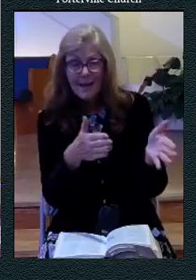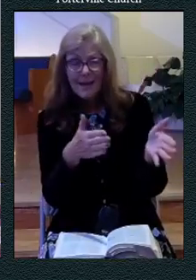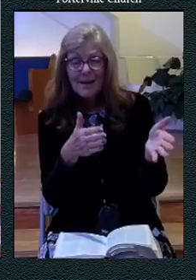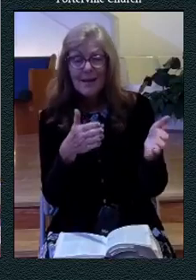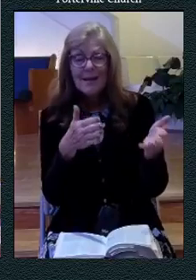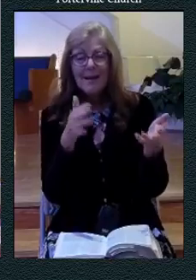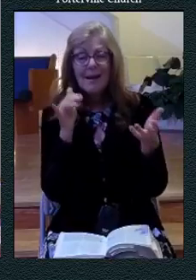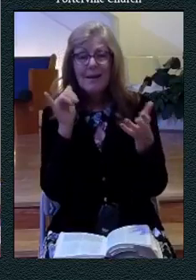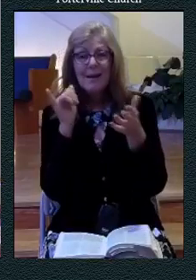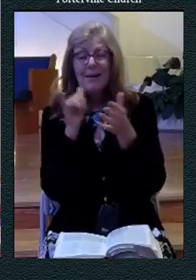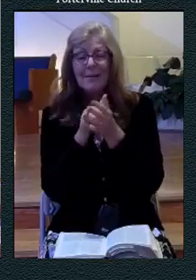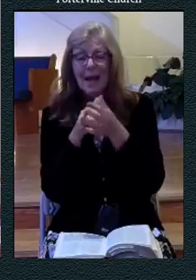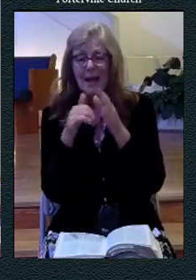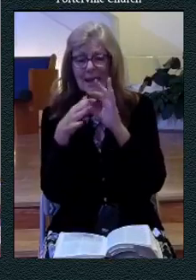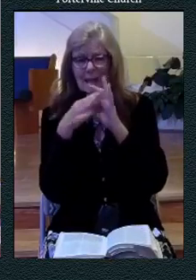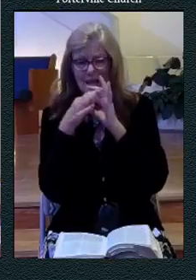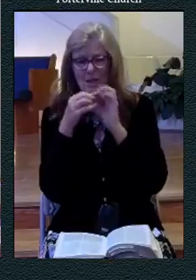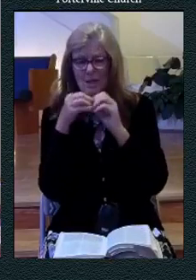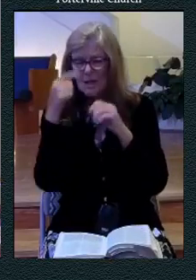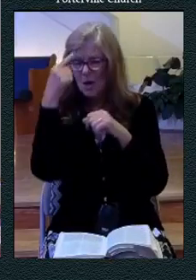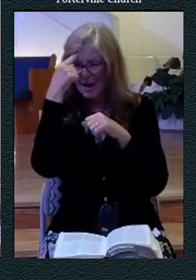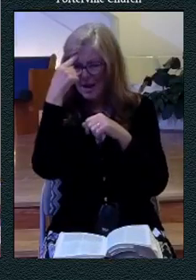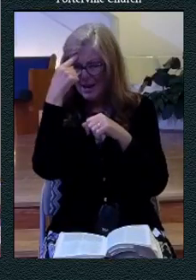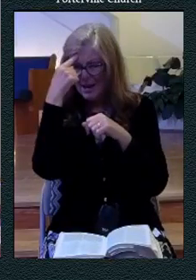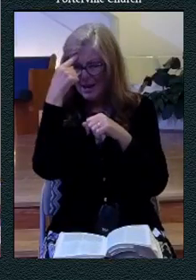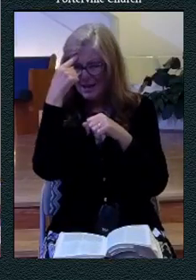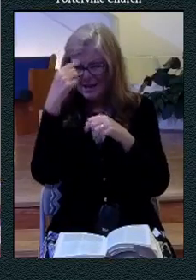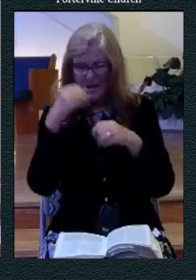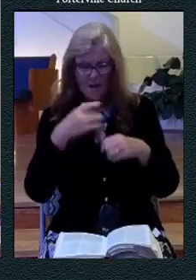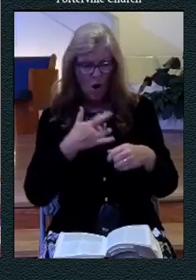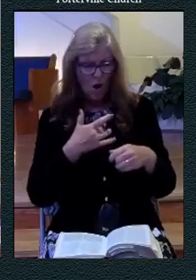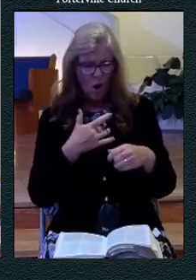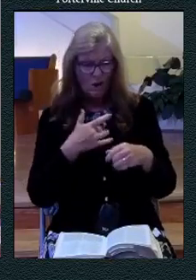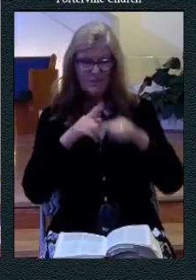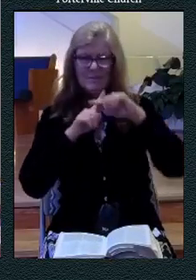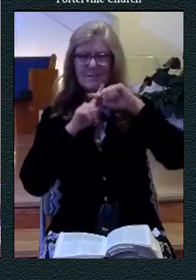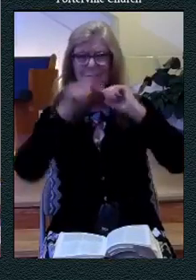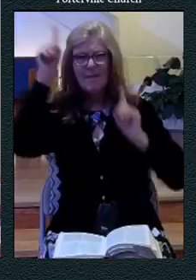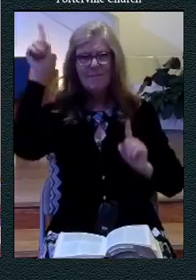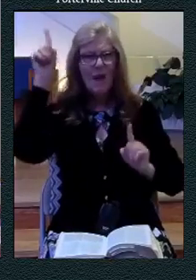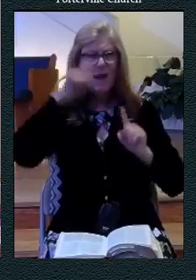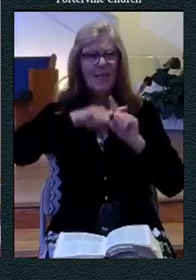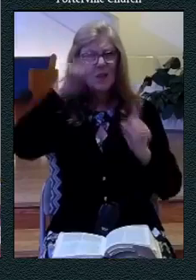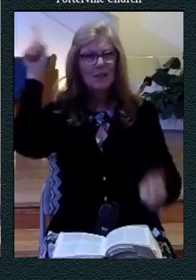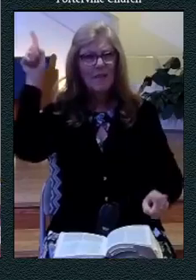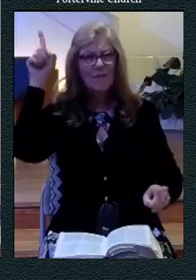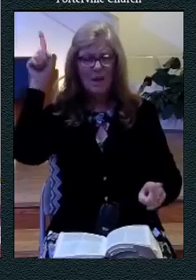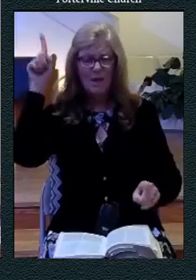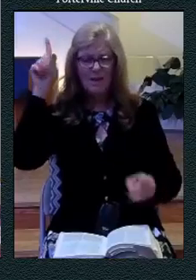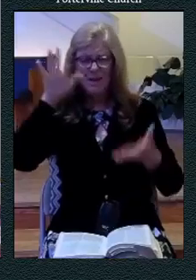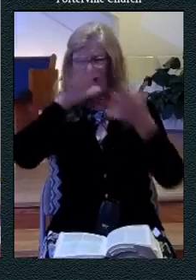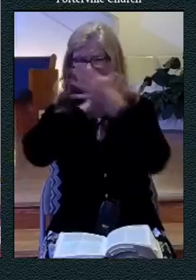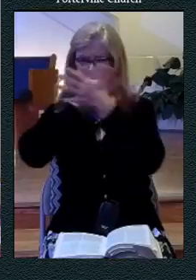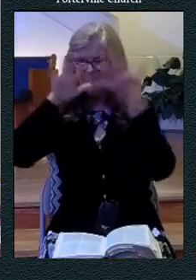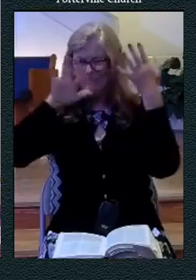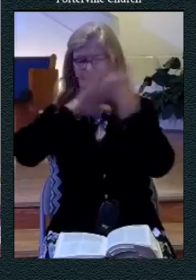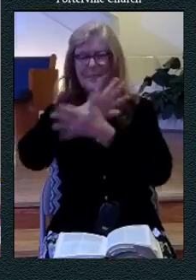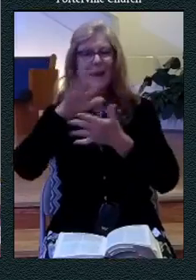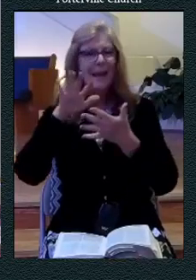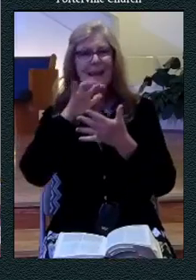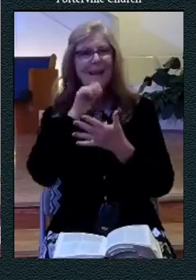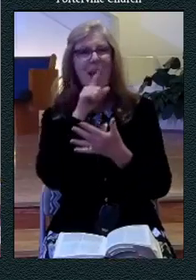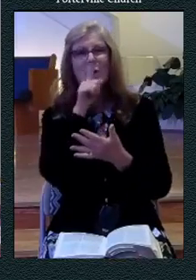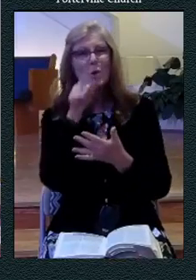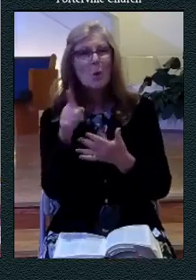between what we know in our heads and what we live in our hearts gets muddied or broken